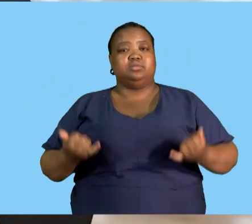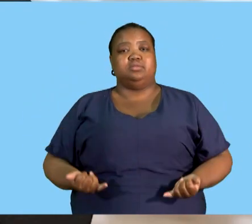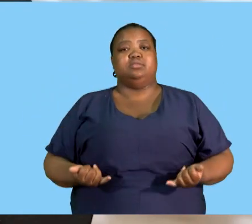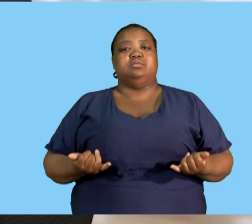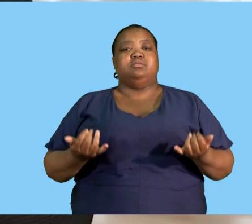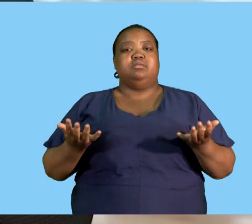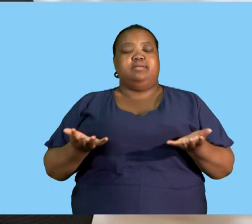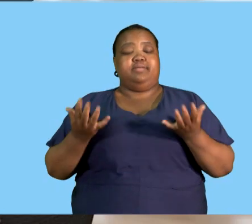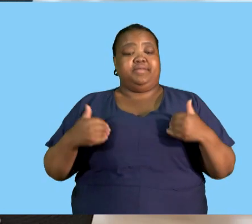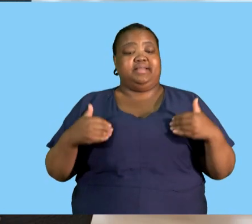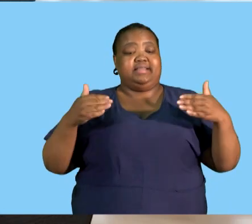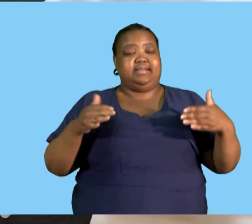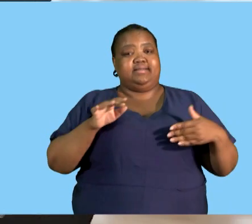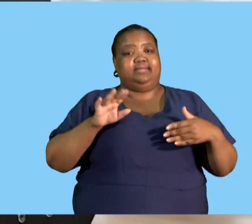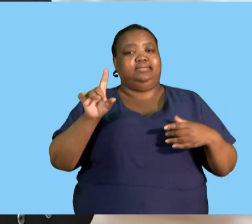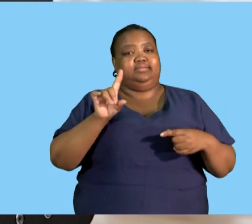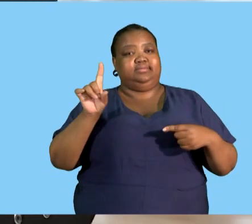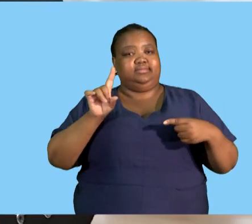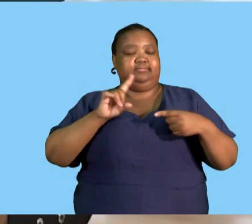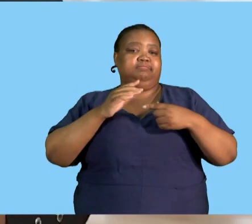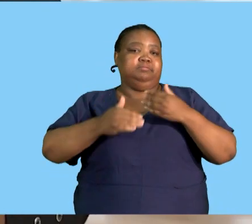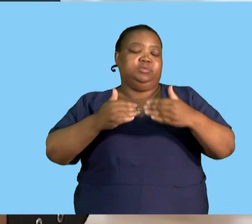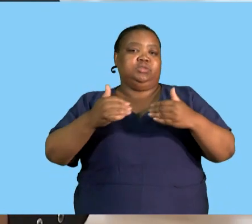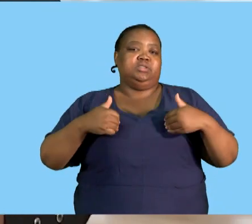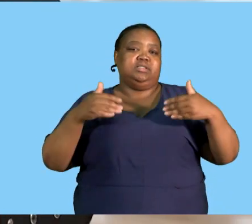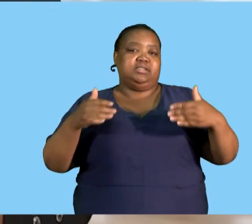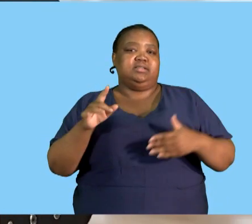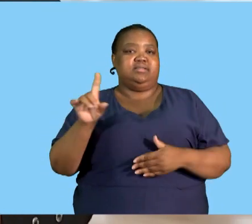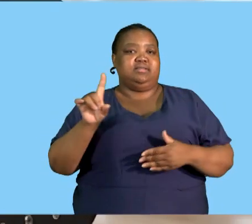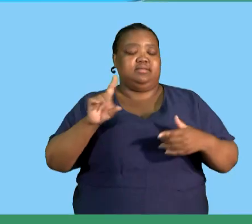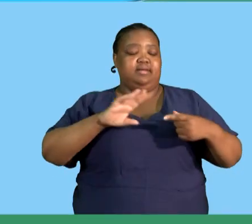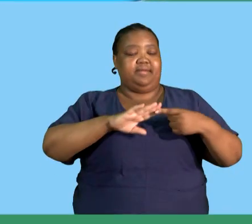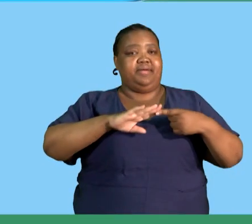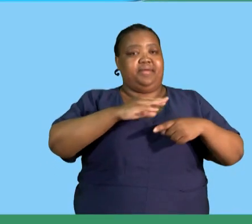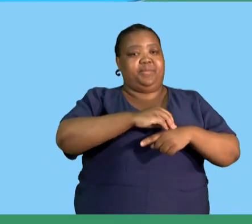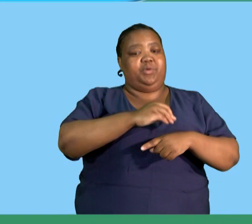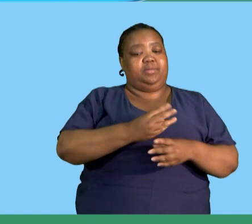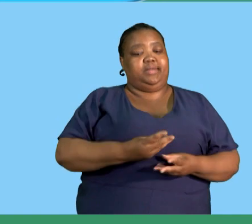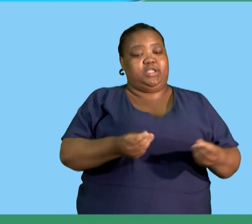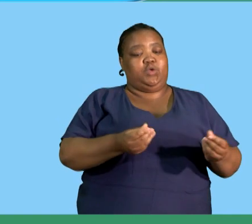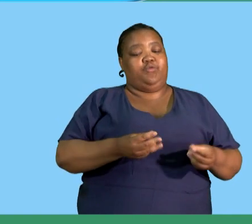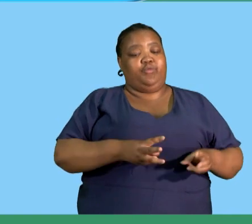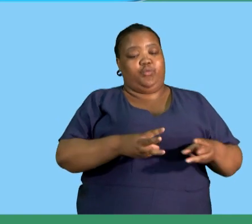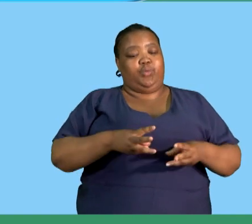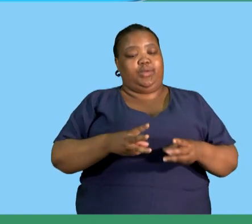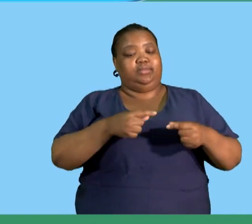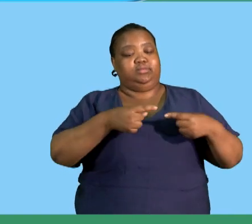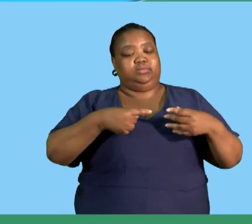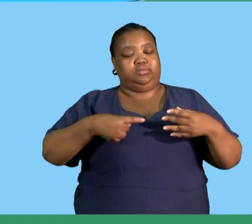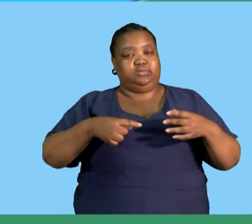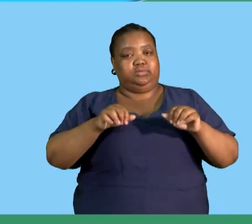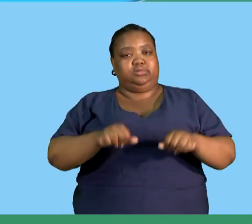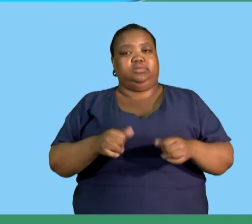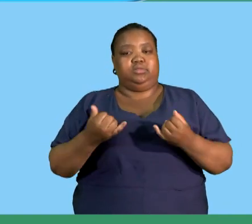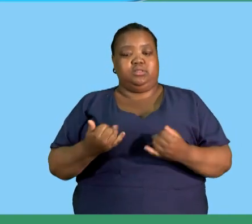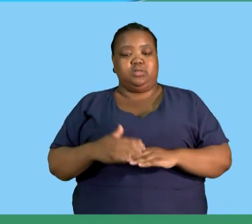creative thinking. So this is a journey that we went through. We started this journey together. We started with the problem